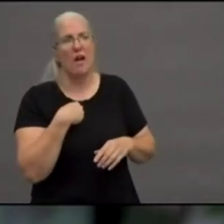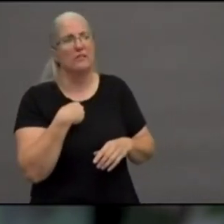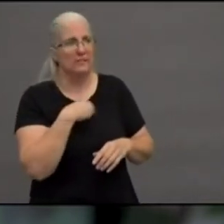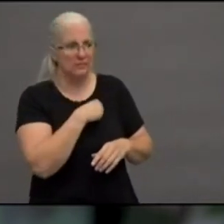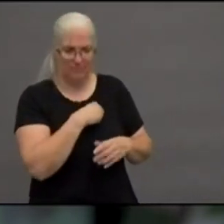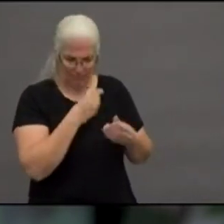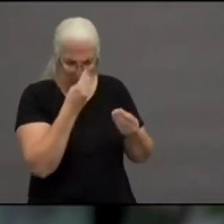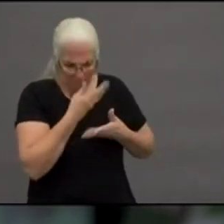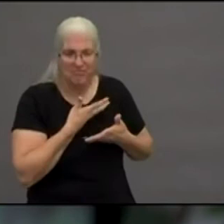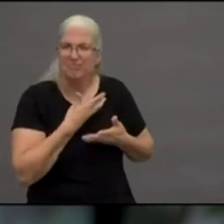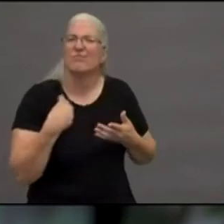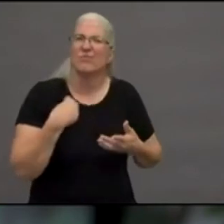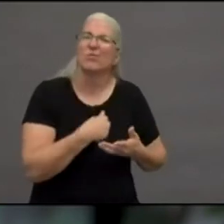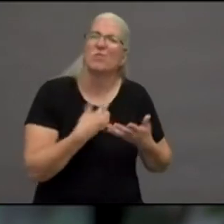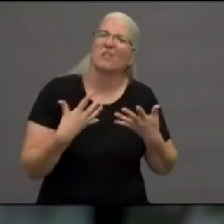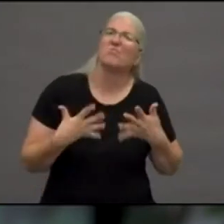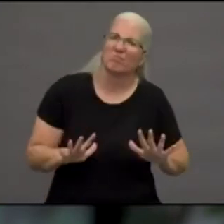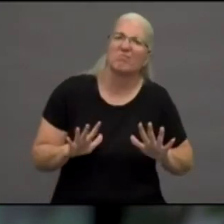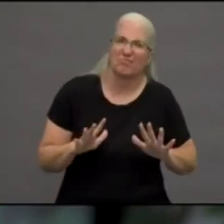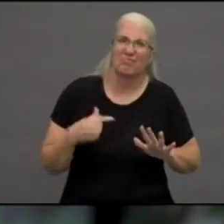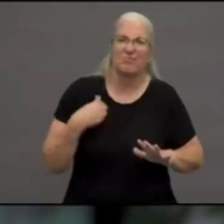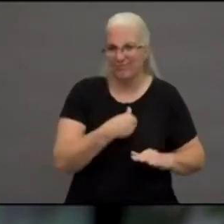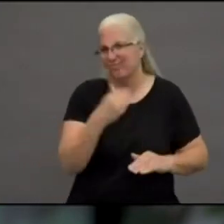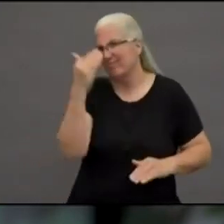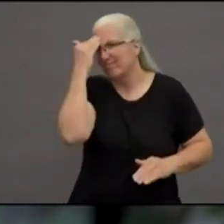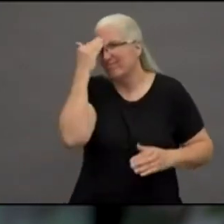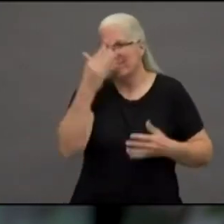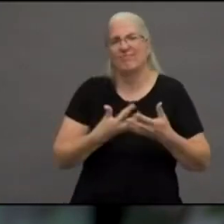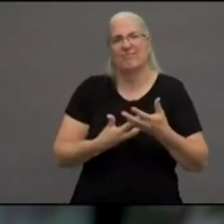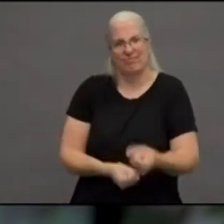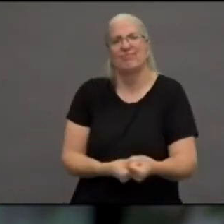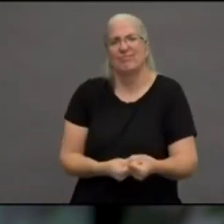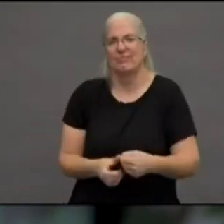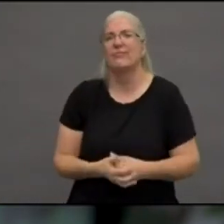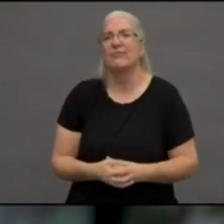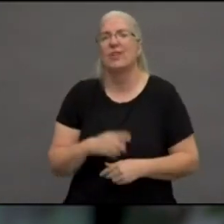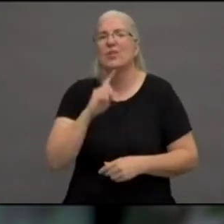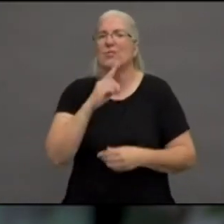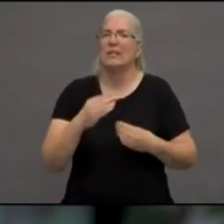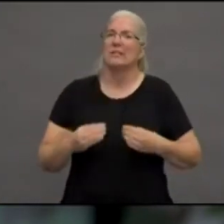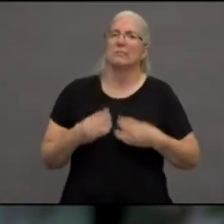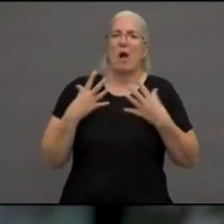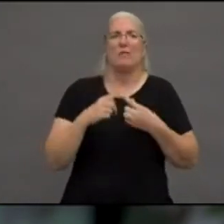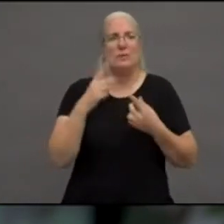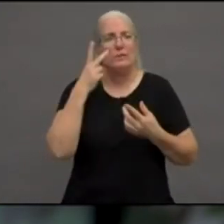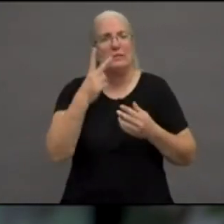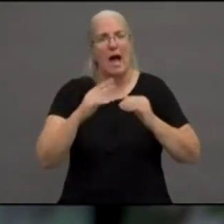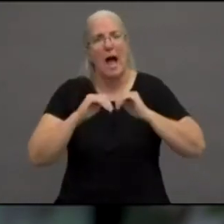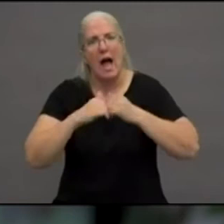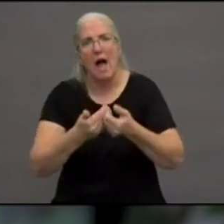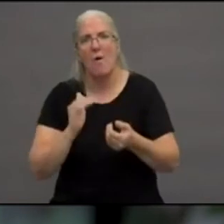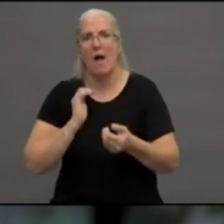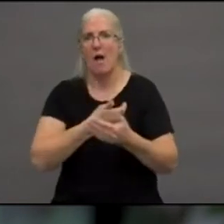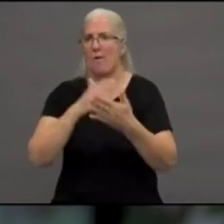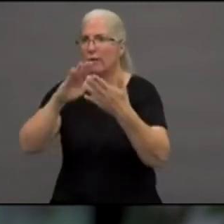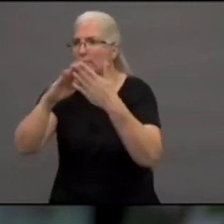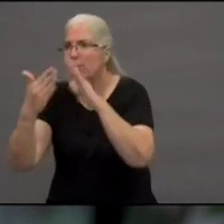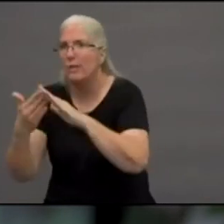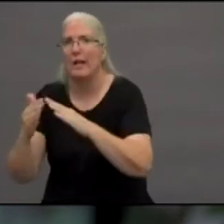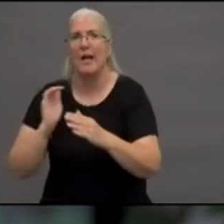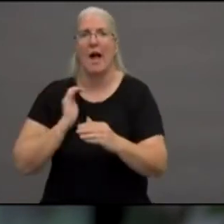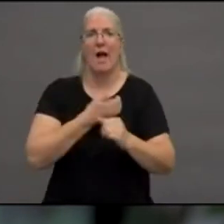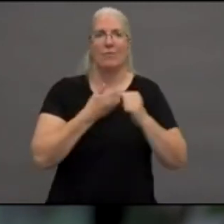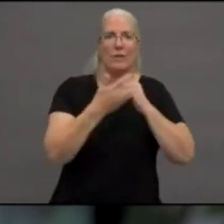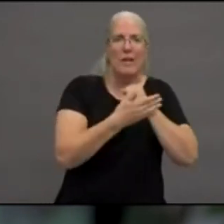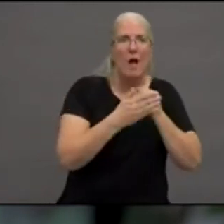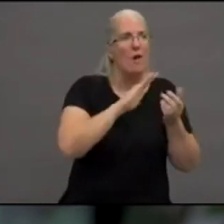it's very inspiring to see how we've come together as a county, and we've come together as 3 hospitals, and we've also come together for the